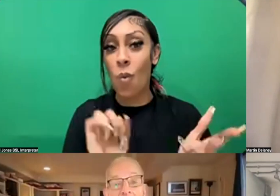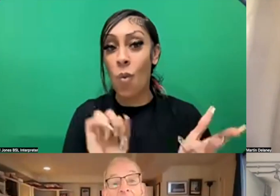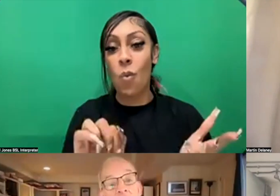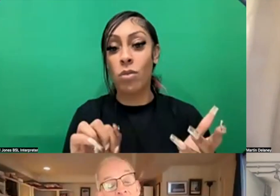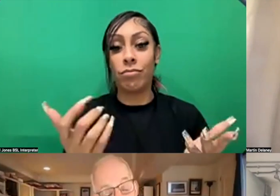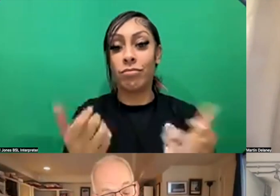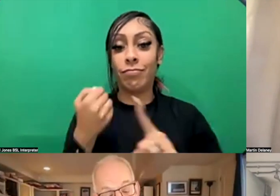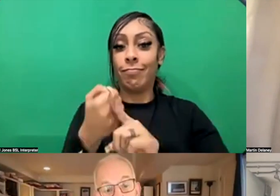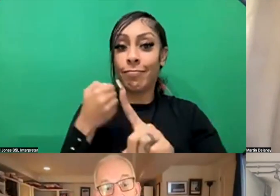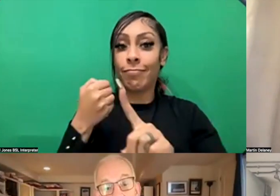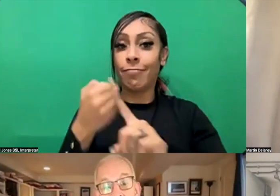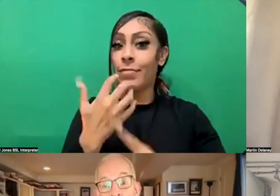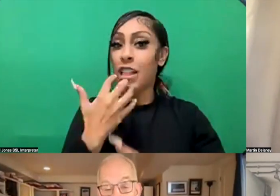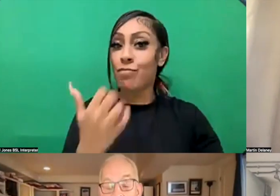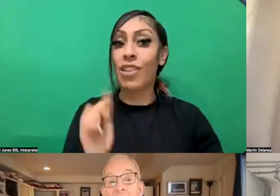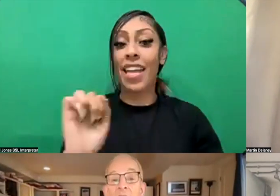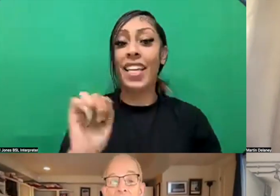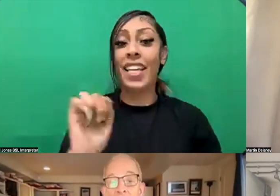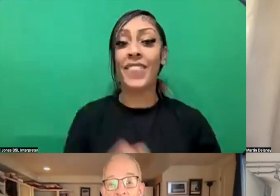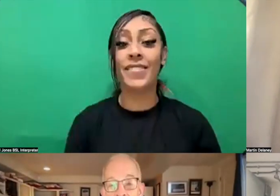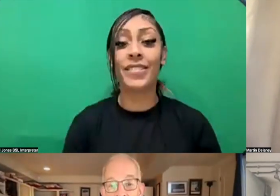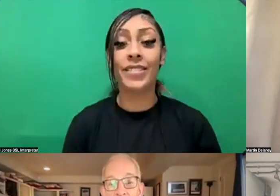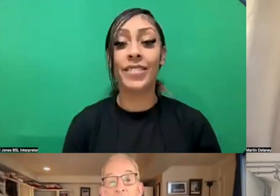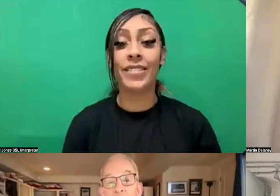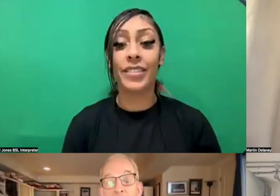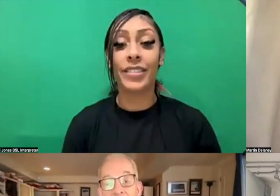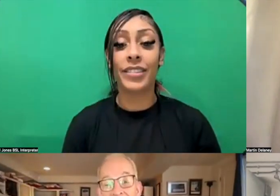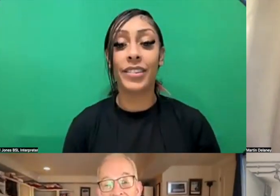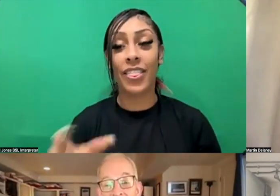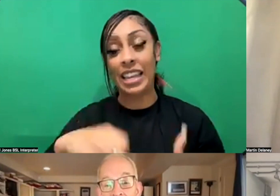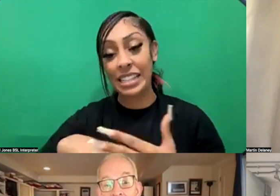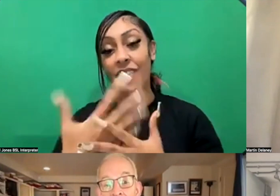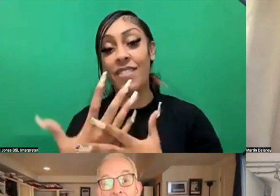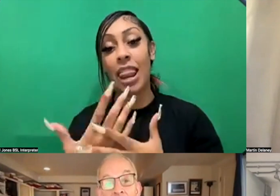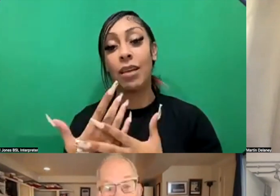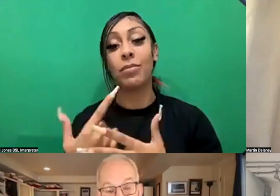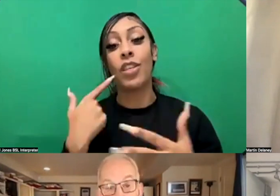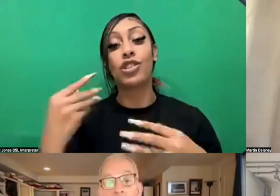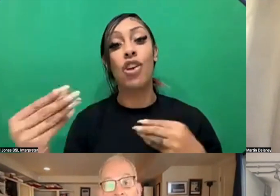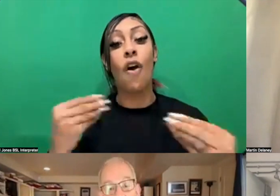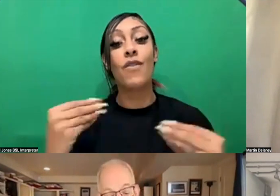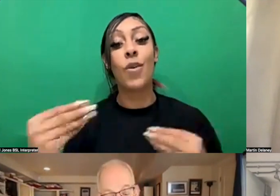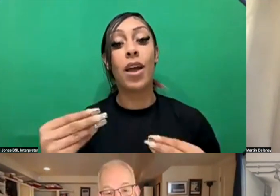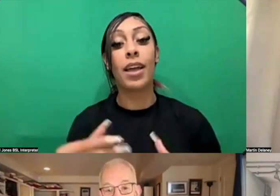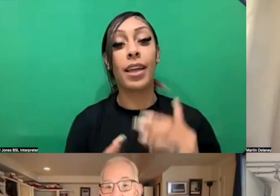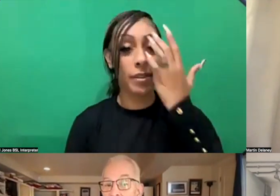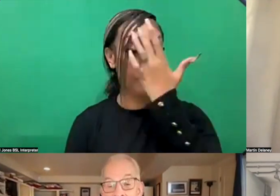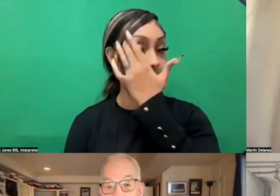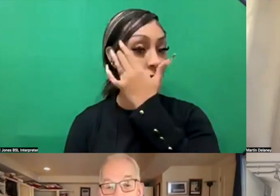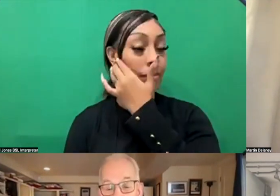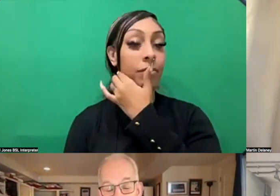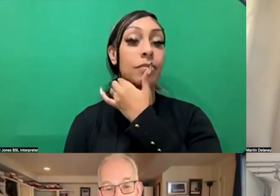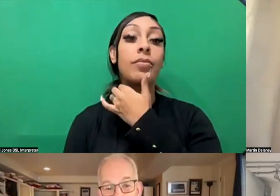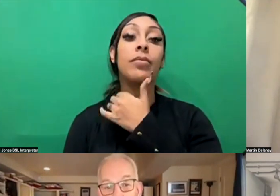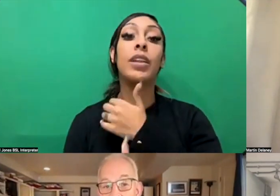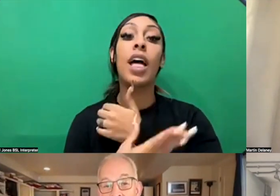Arduino. And so what I used was the Arduino, and then I used some of these